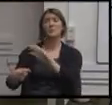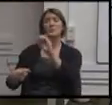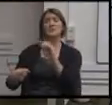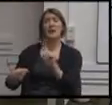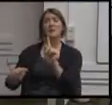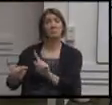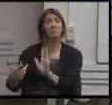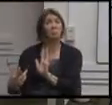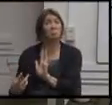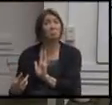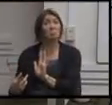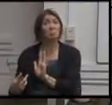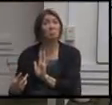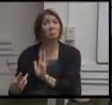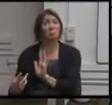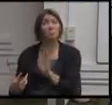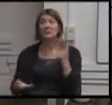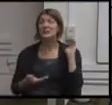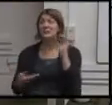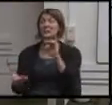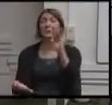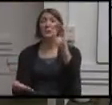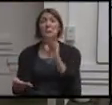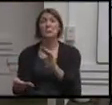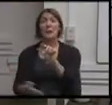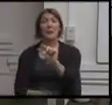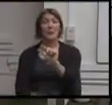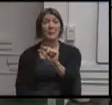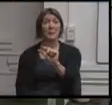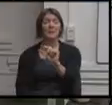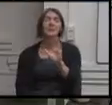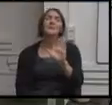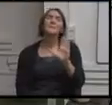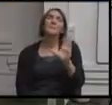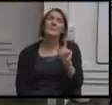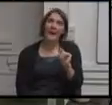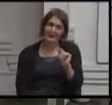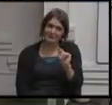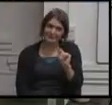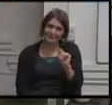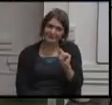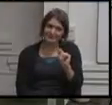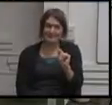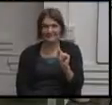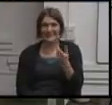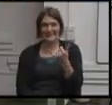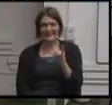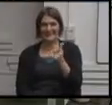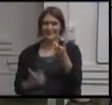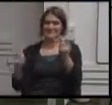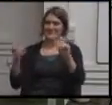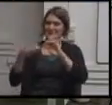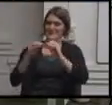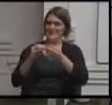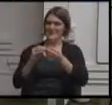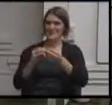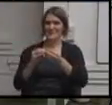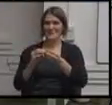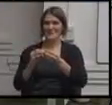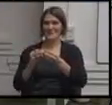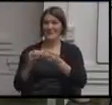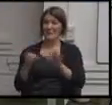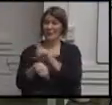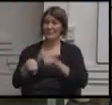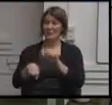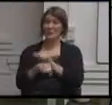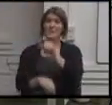budget request. So it's not as large as it used to be, but it's also not a